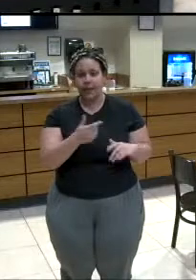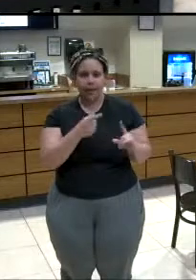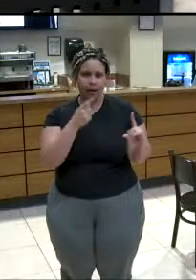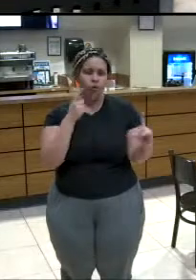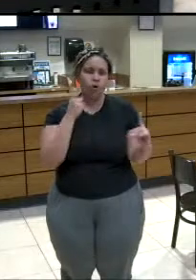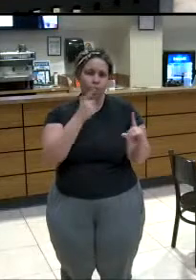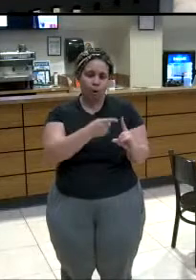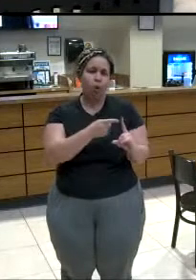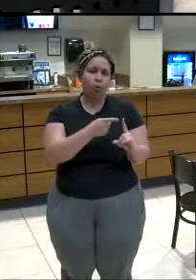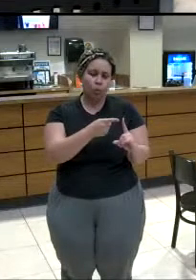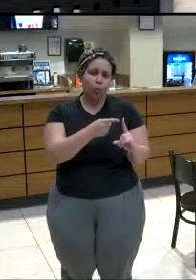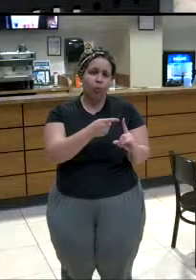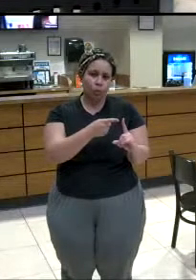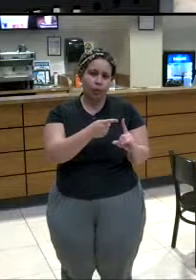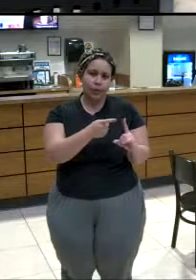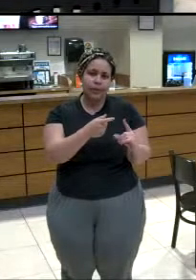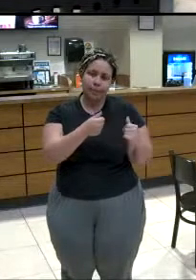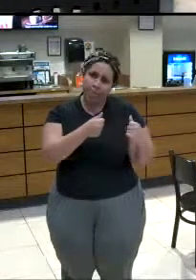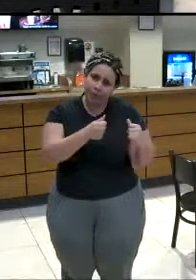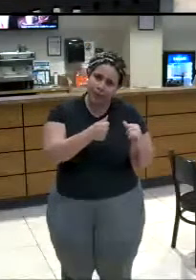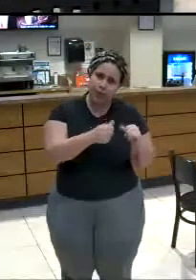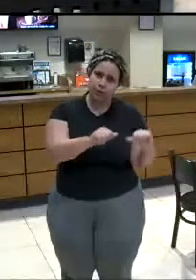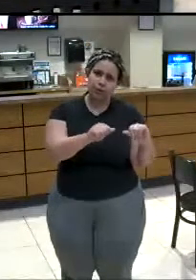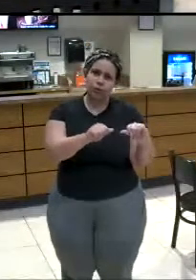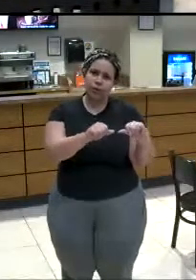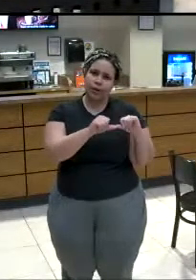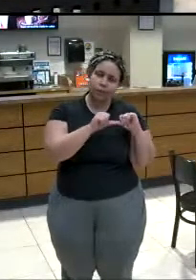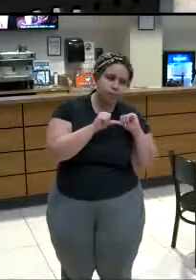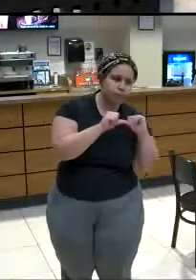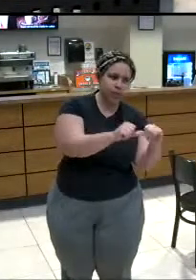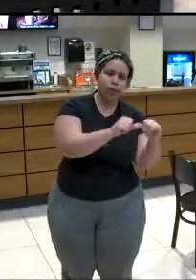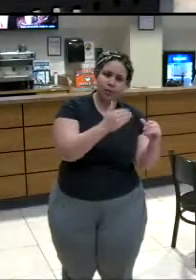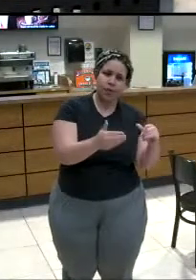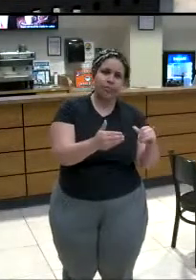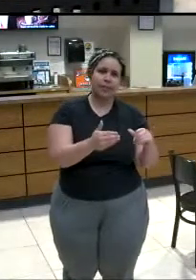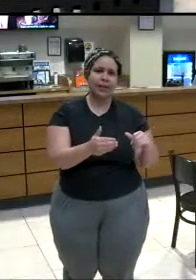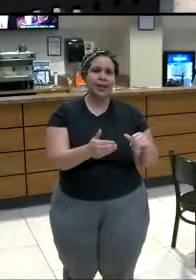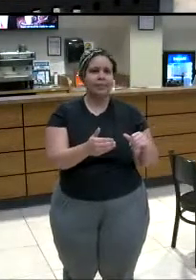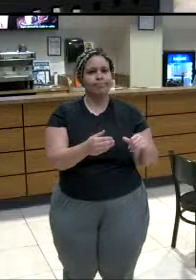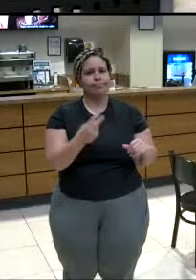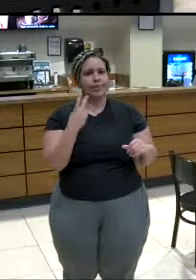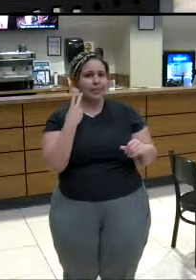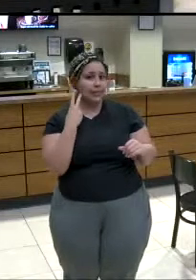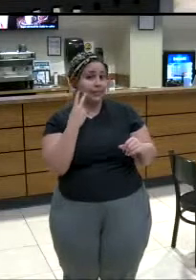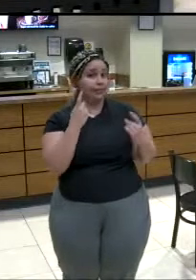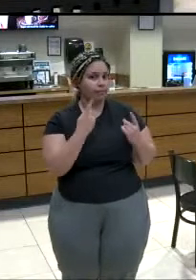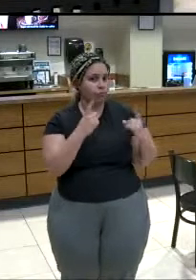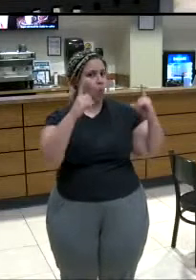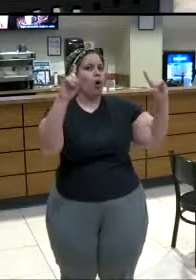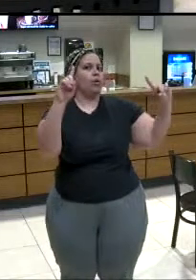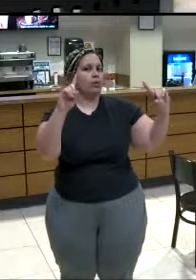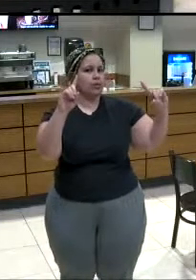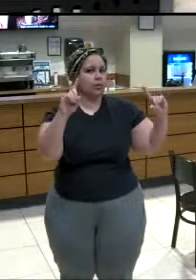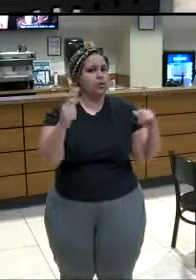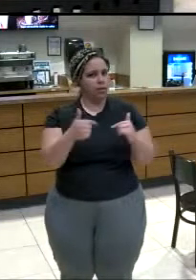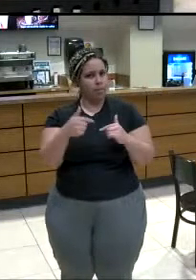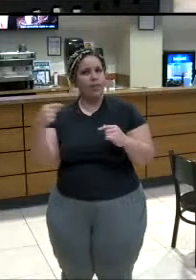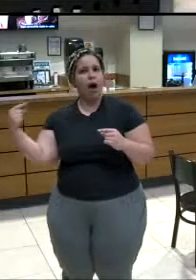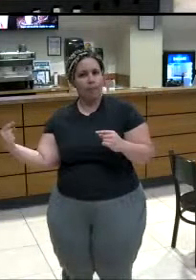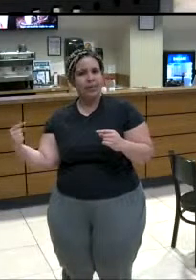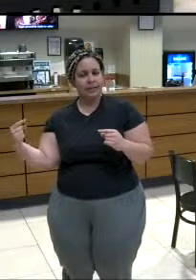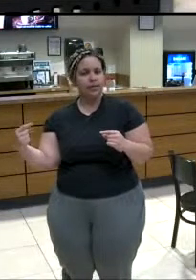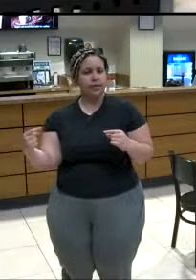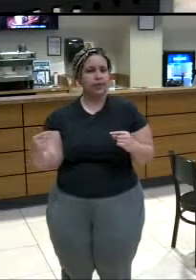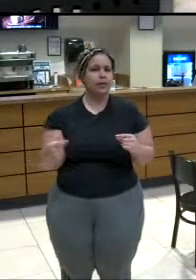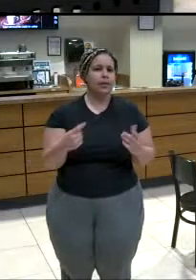would be to try to stay with something long enough to see if it works. So that's the opposite of that. So frequently we abandon